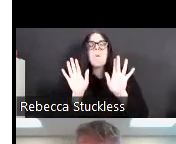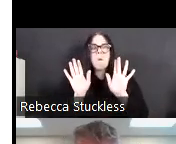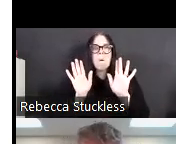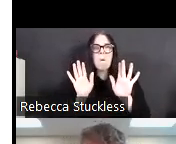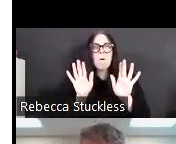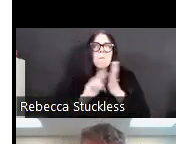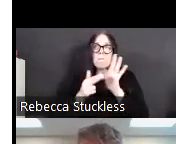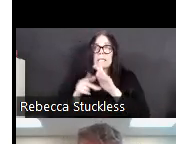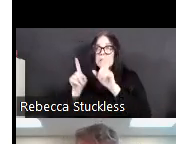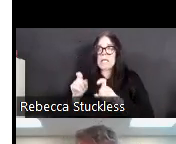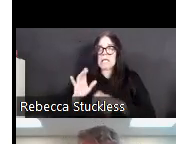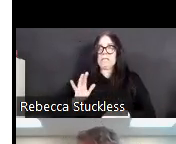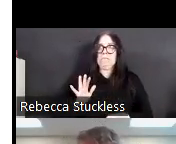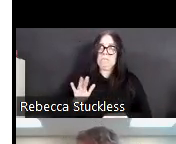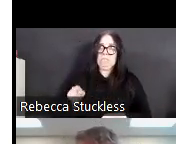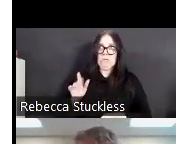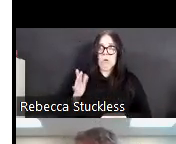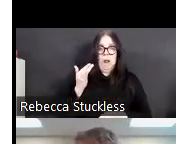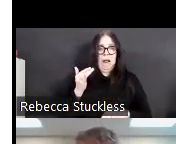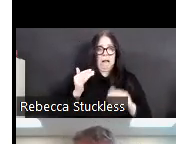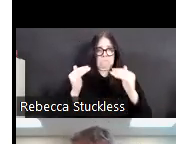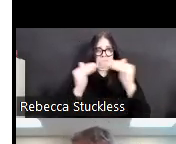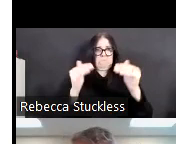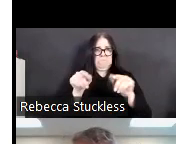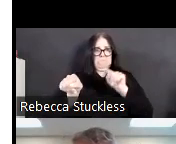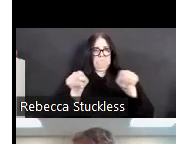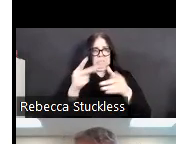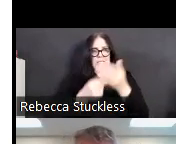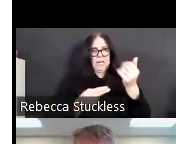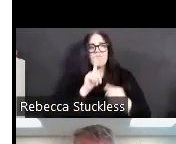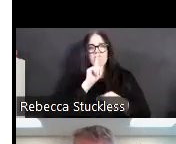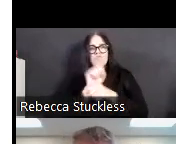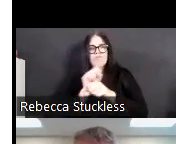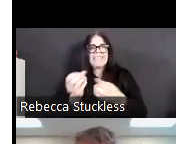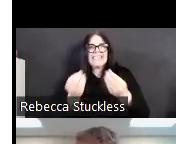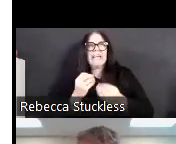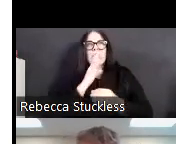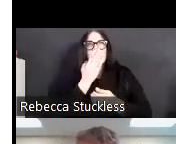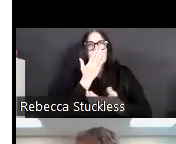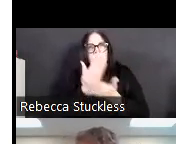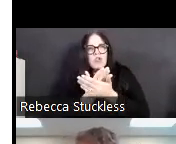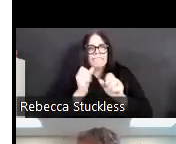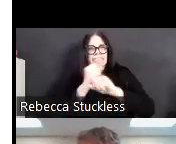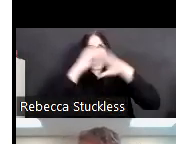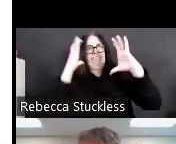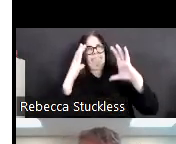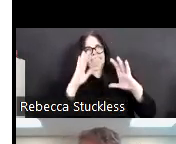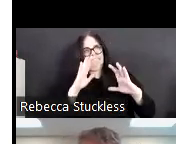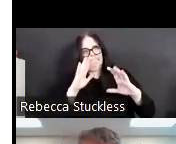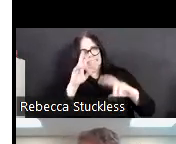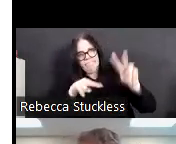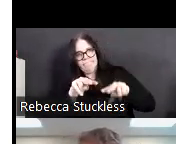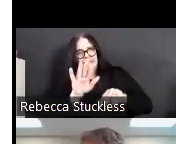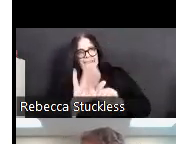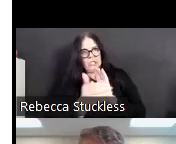are good because they both came out in the same place, right? And it's actually measuring, it's actually giving a fair analysis of where that person